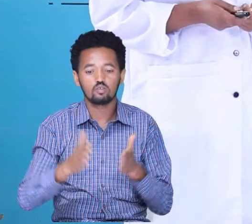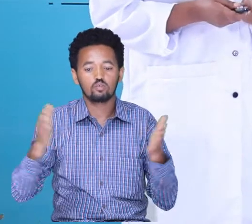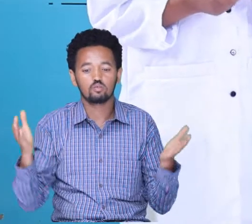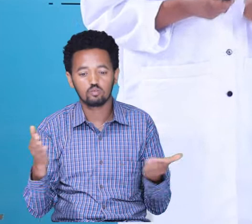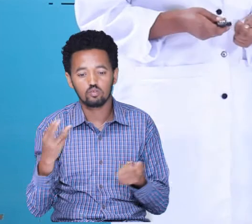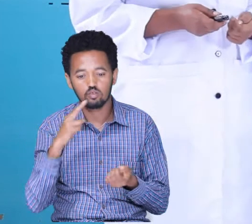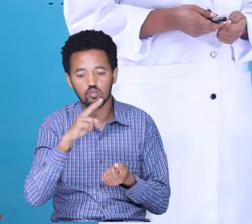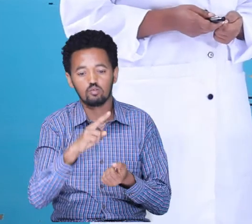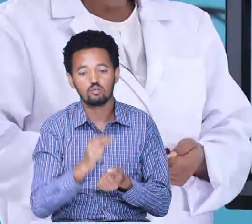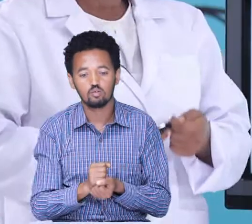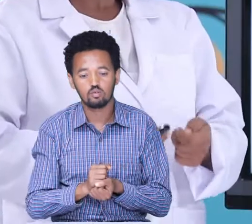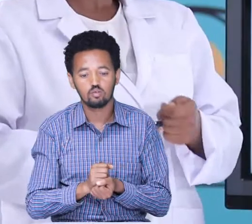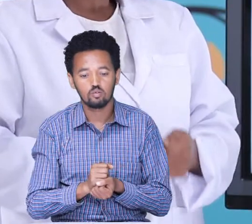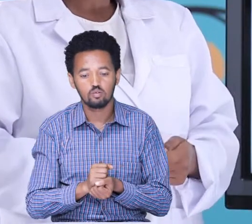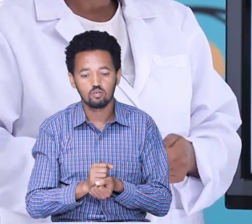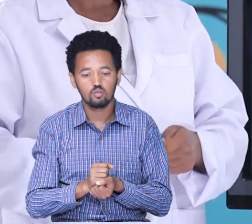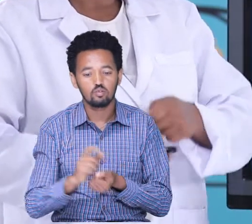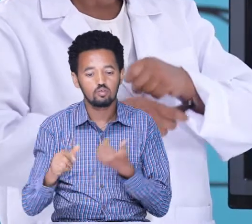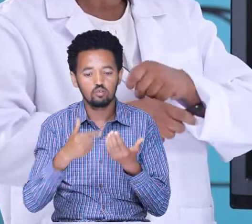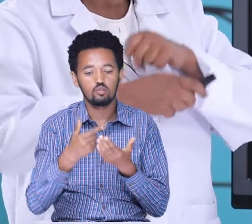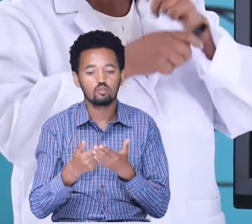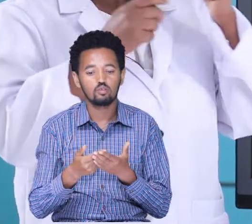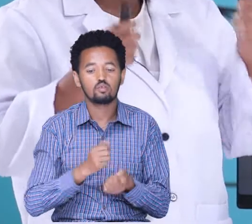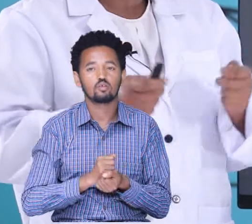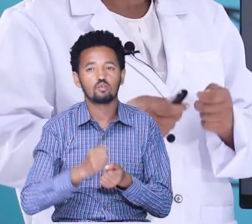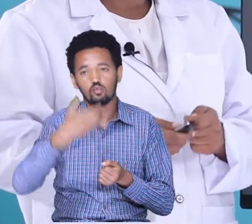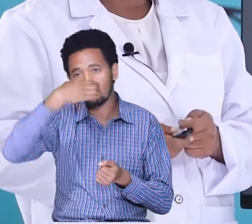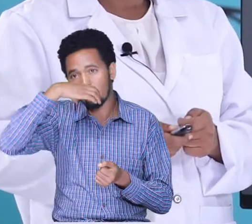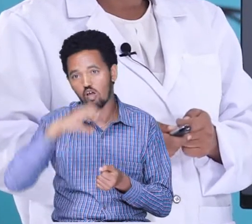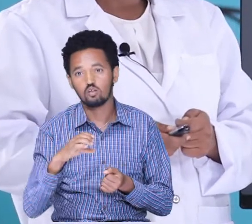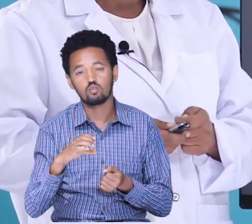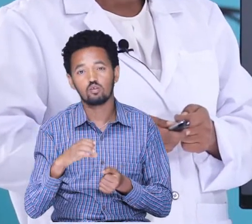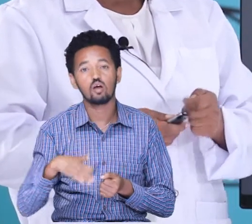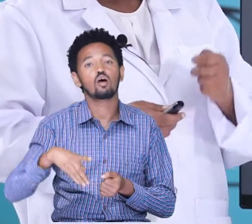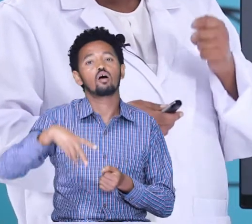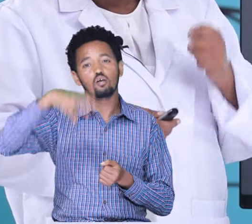it becomes condensed. Because of this, the high altitude areas